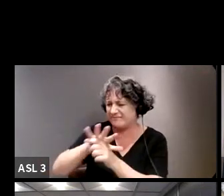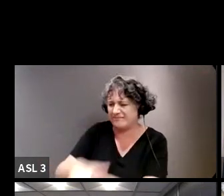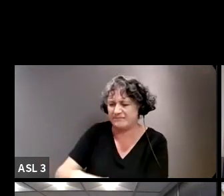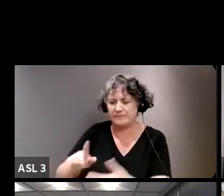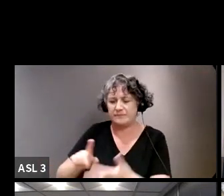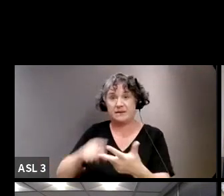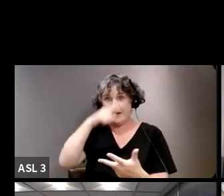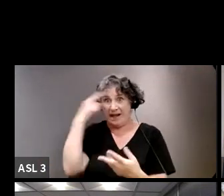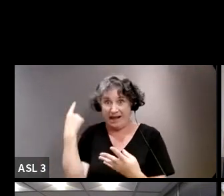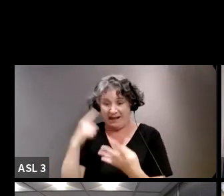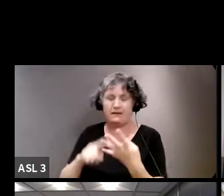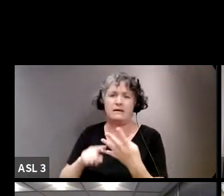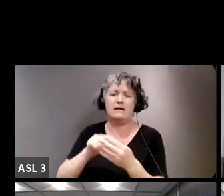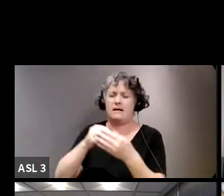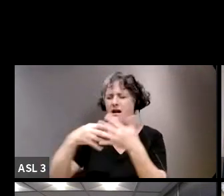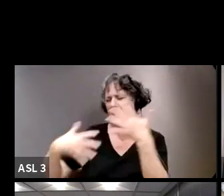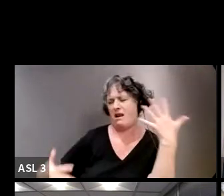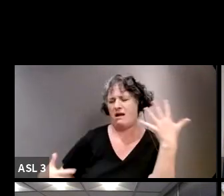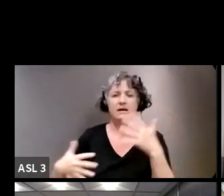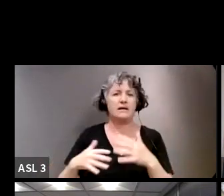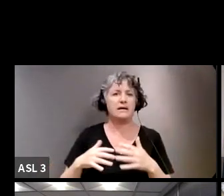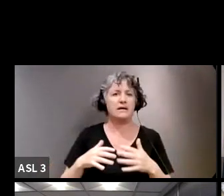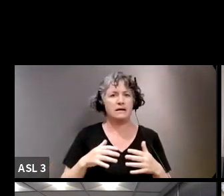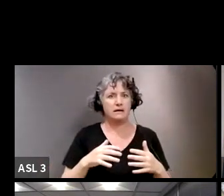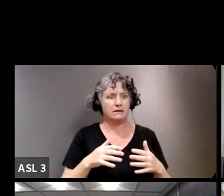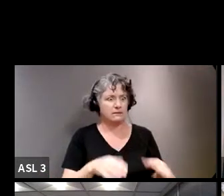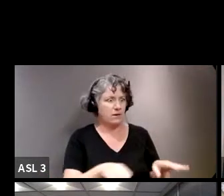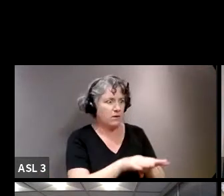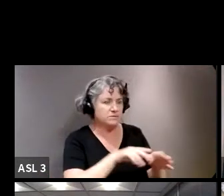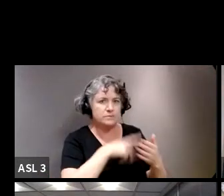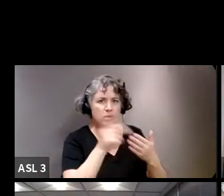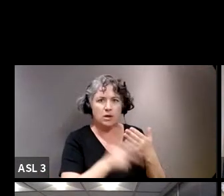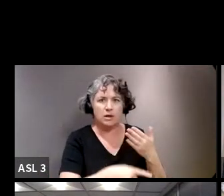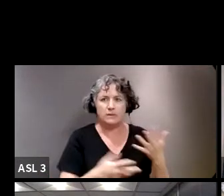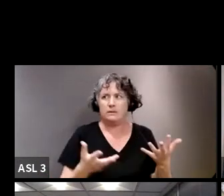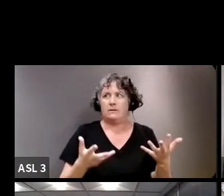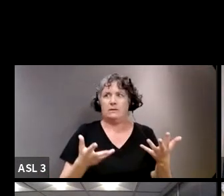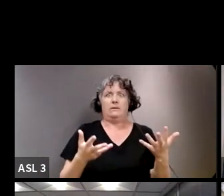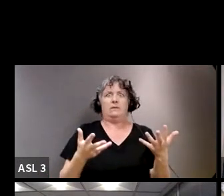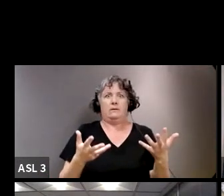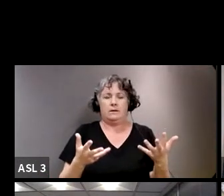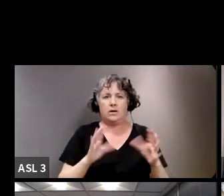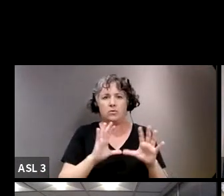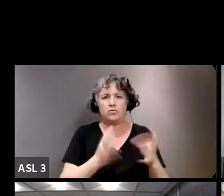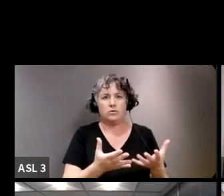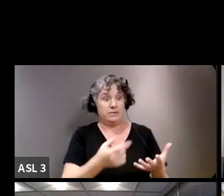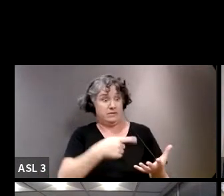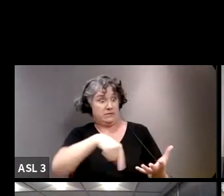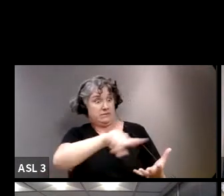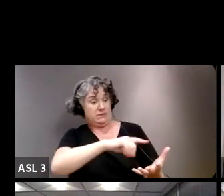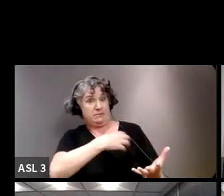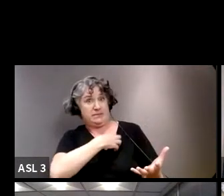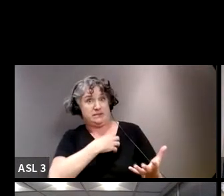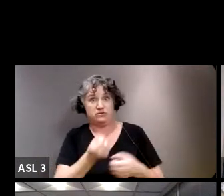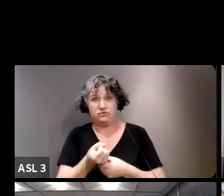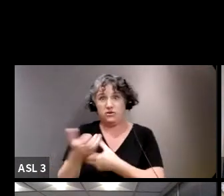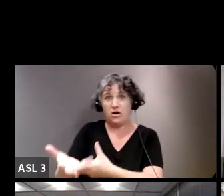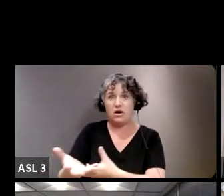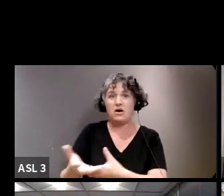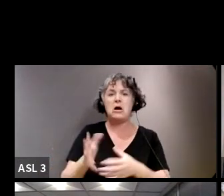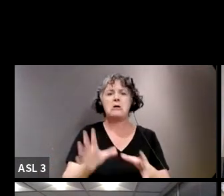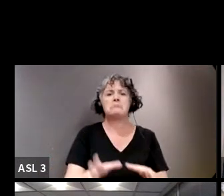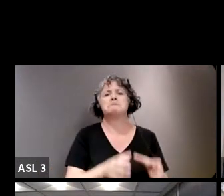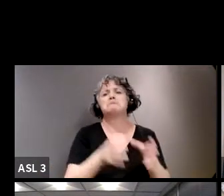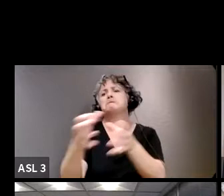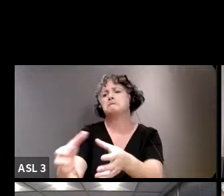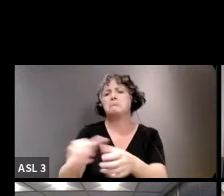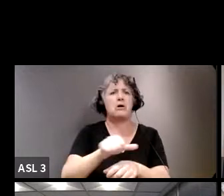trust in the community when this program has been abolished due to these harms but the group of officers found to cause them have simply been passed off to another